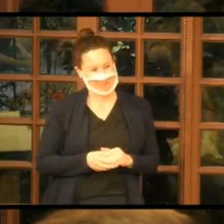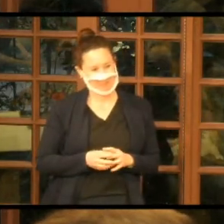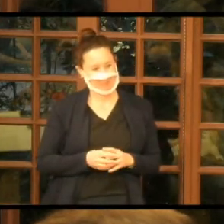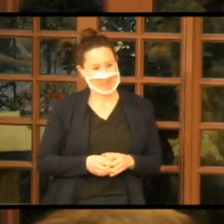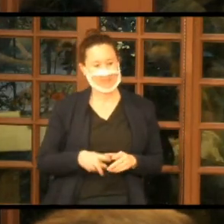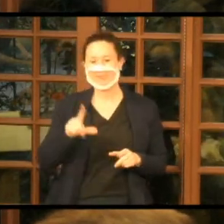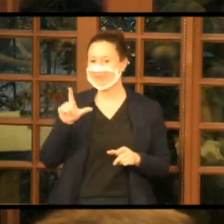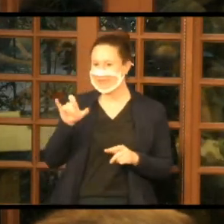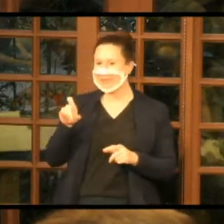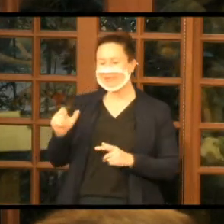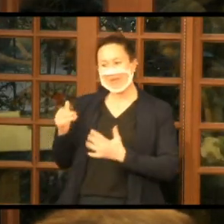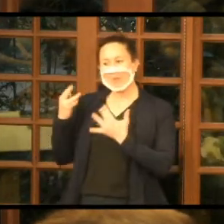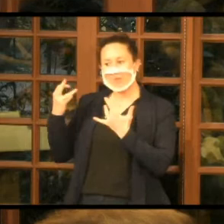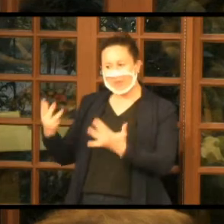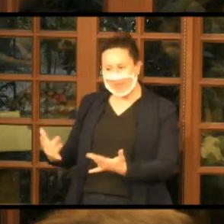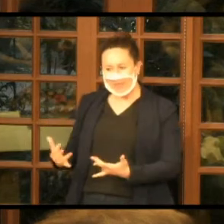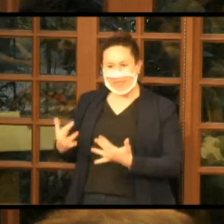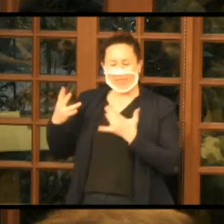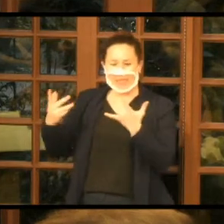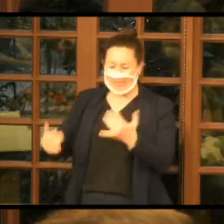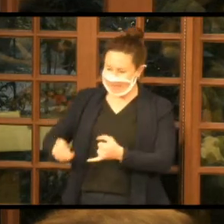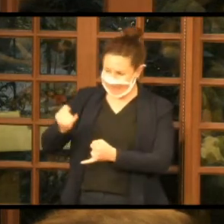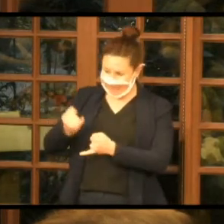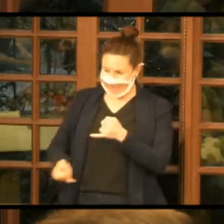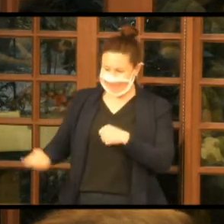Lizelle had waited until the last possible day to